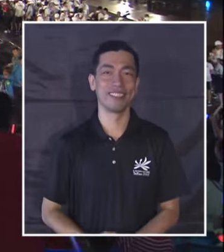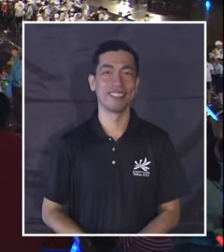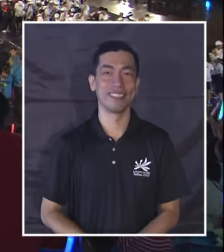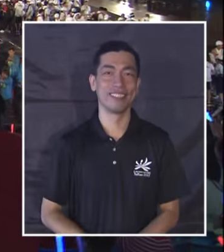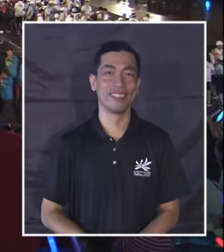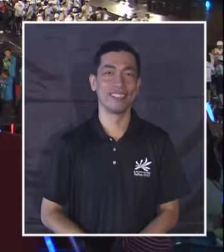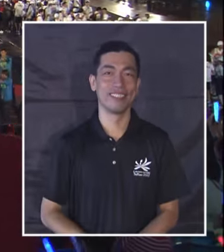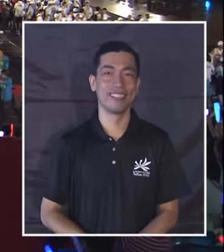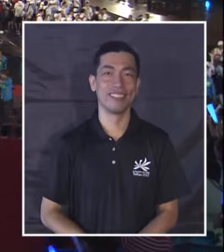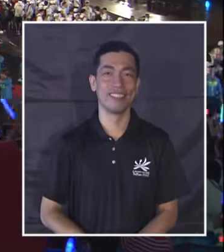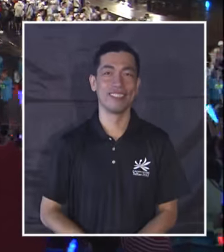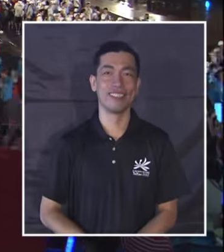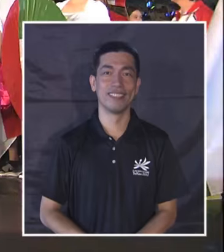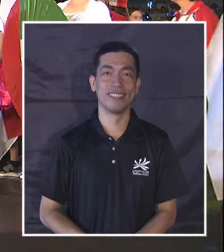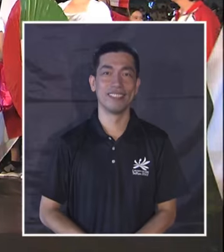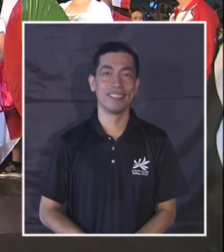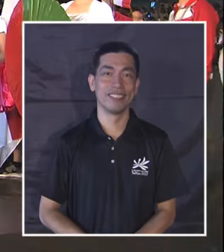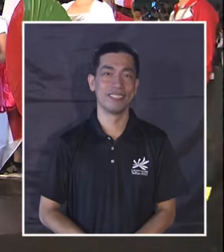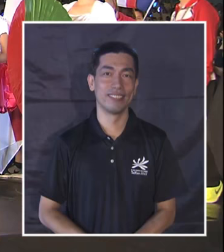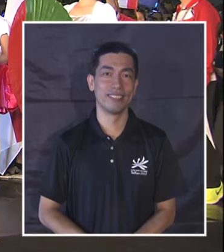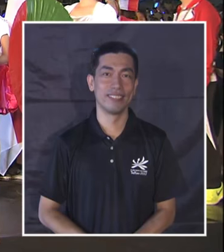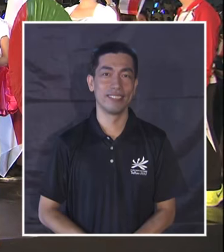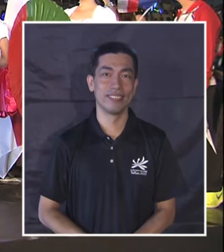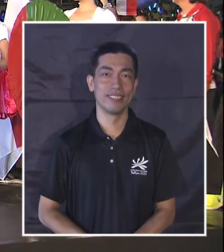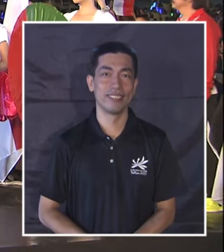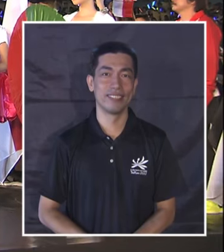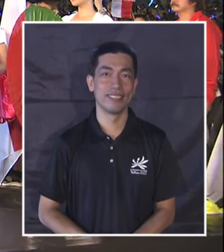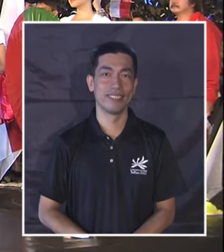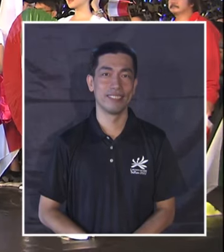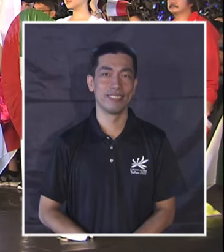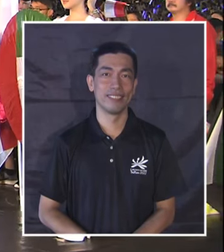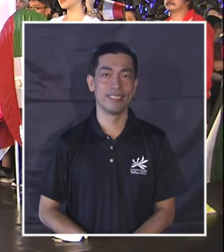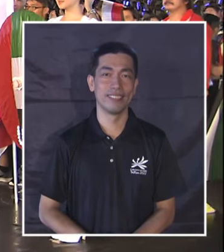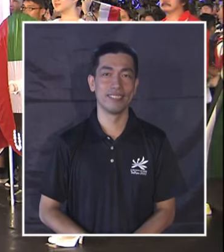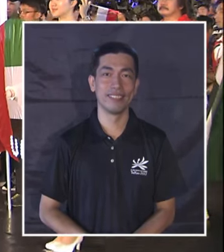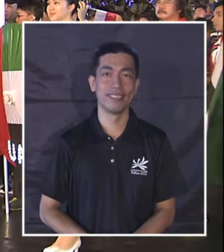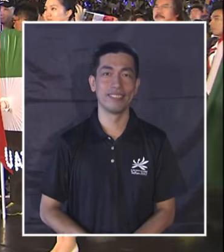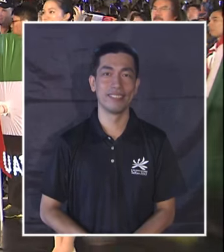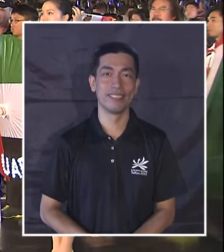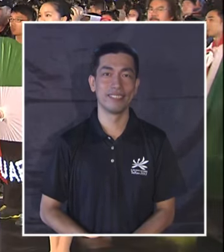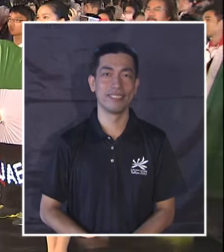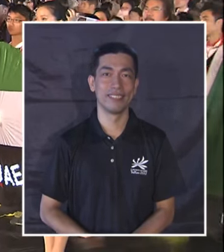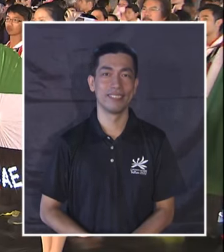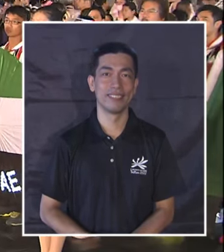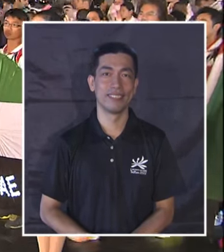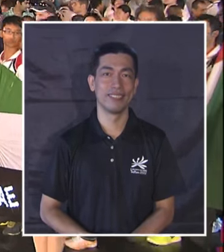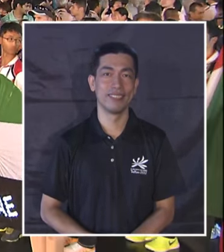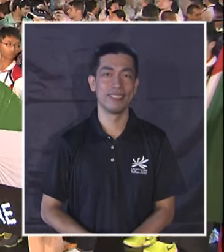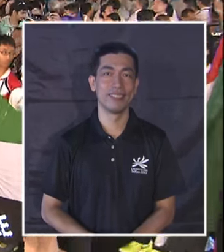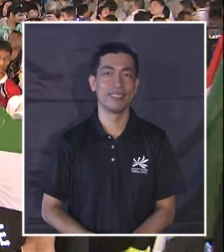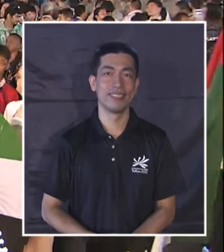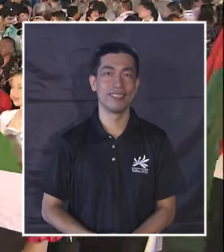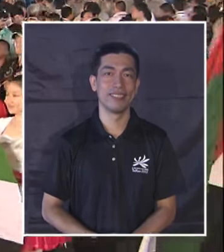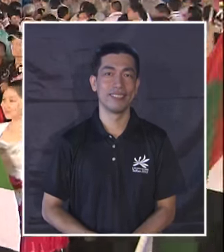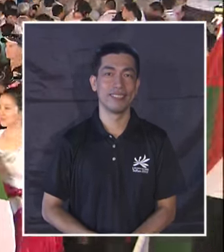all to cheer up all the athletes, especially Team Chinese Taipei？